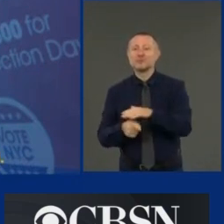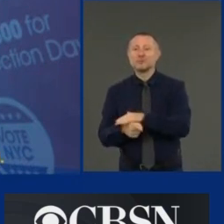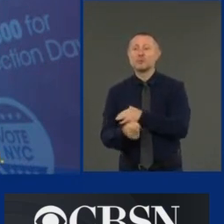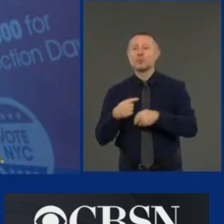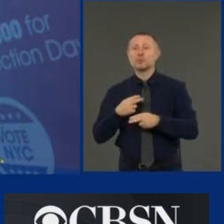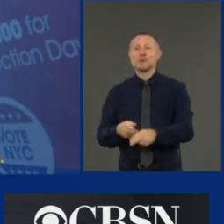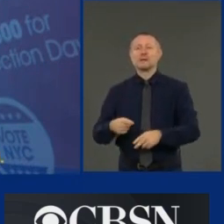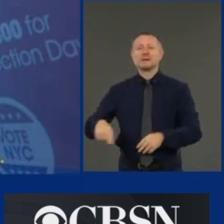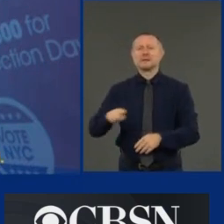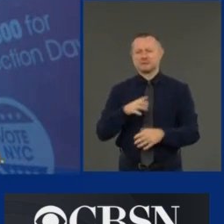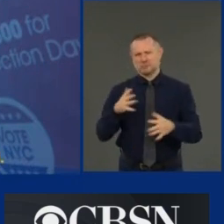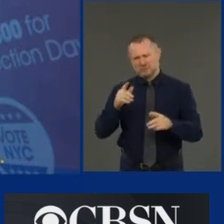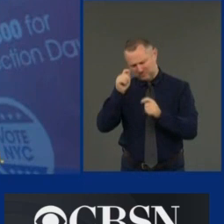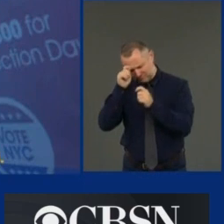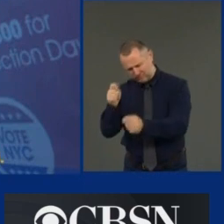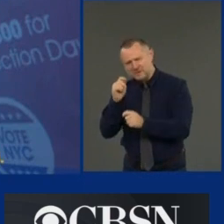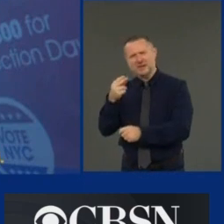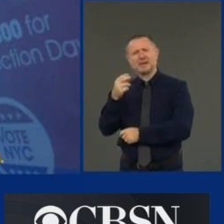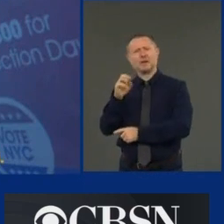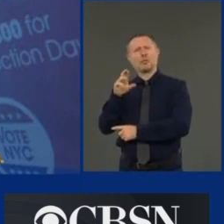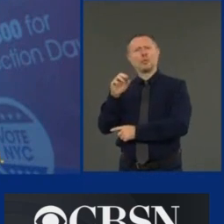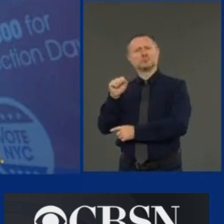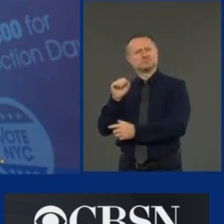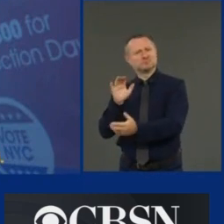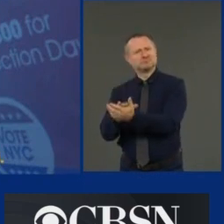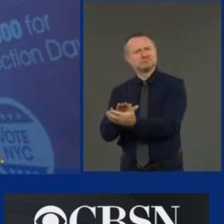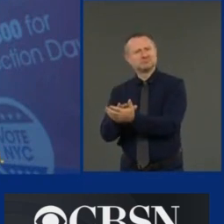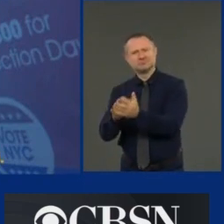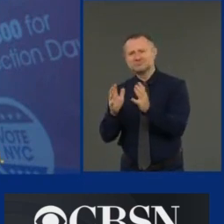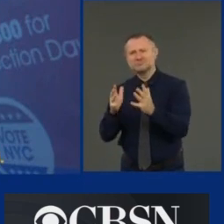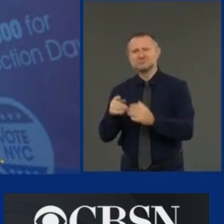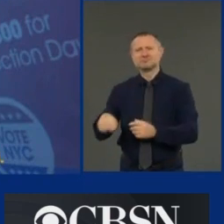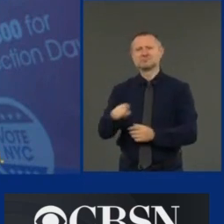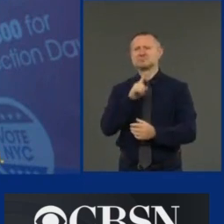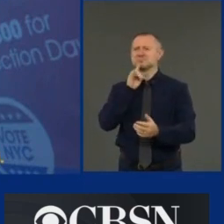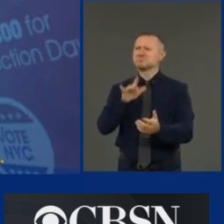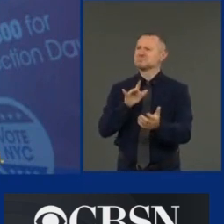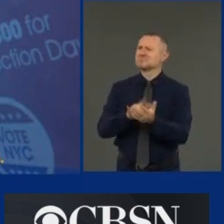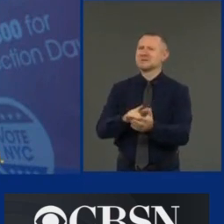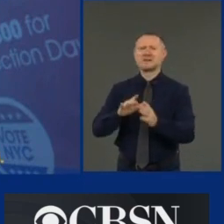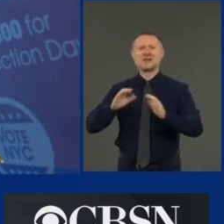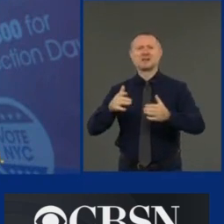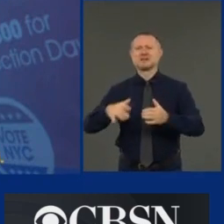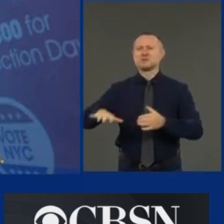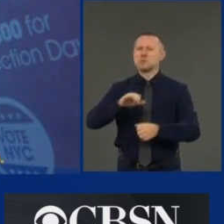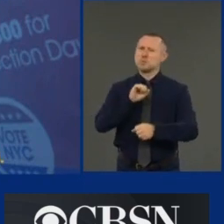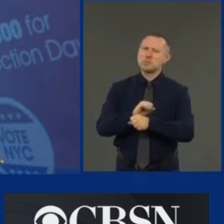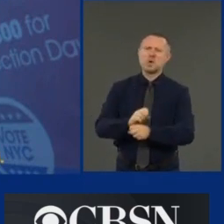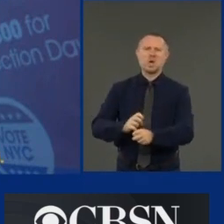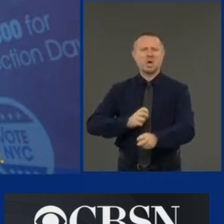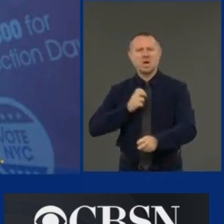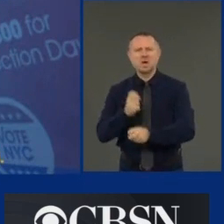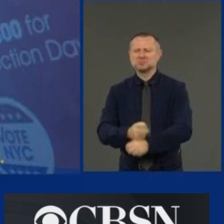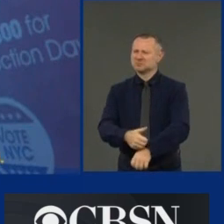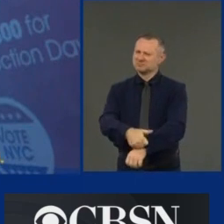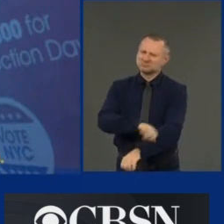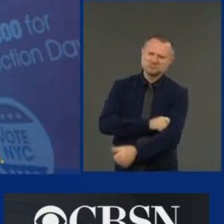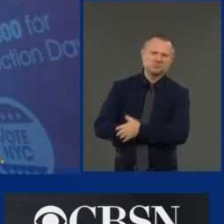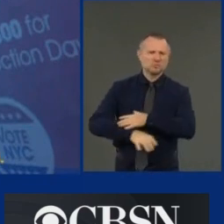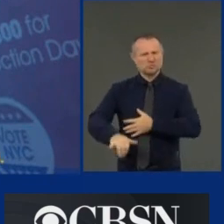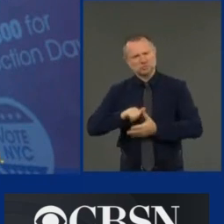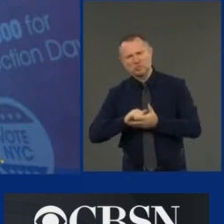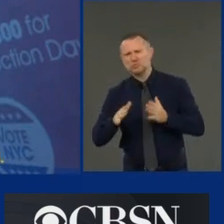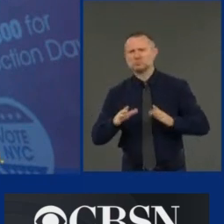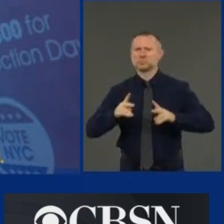COVID situation, they are middle-class, hard-working New York families. They rely on